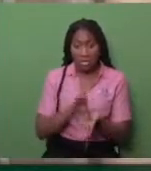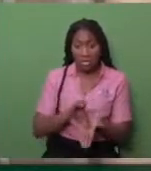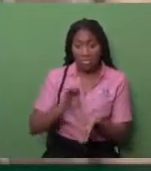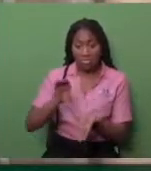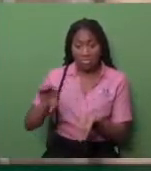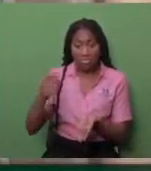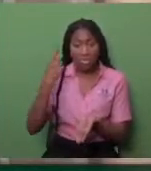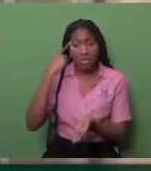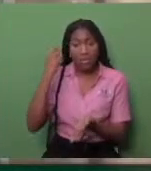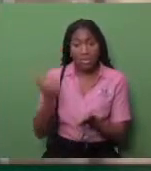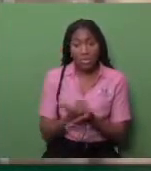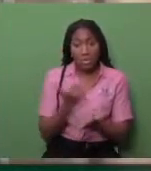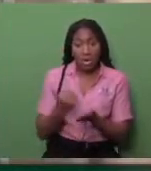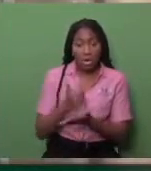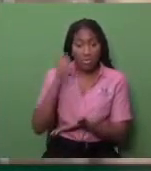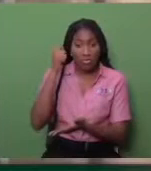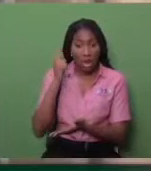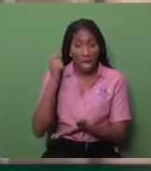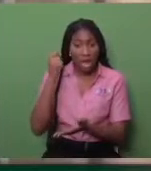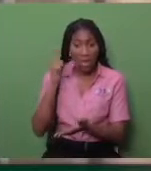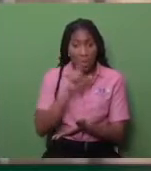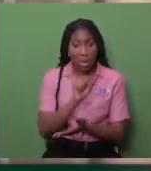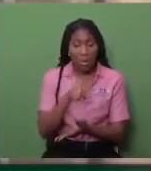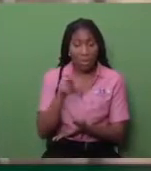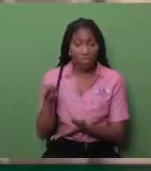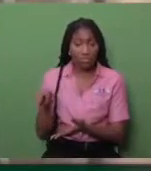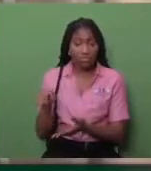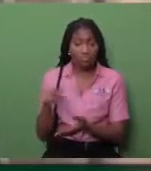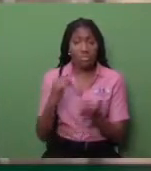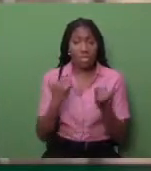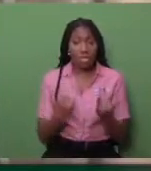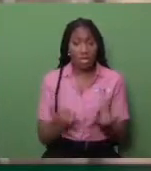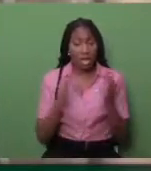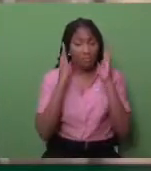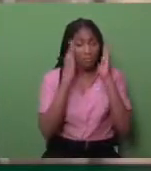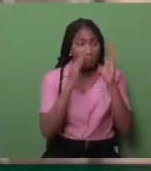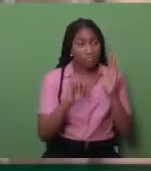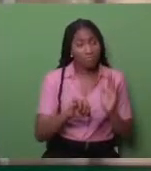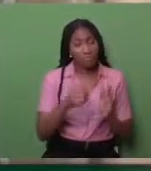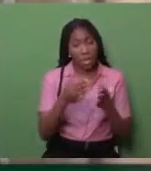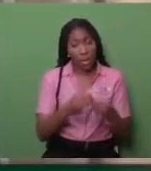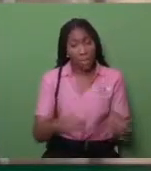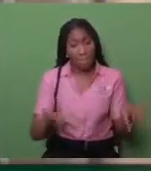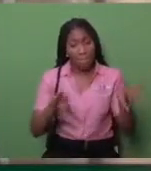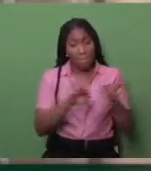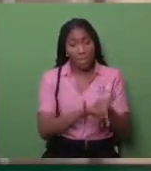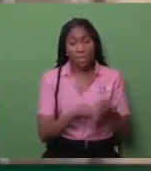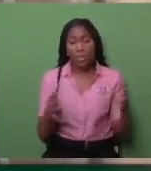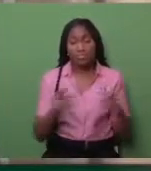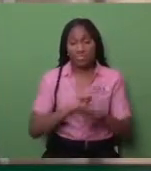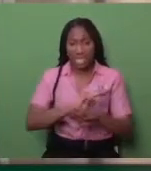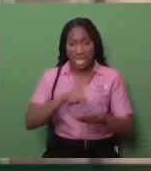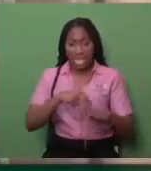grants. Madam, I turn to a very important sector, which is the national security sector.